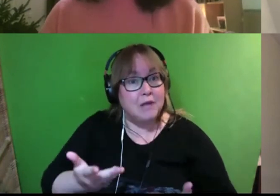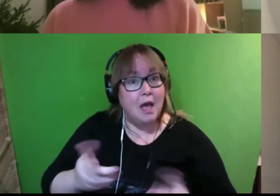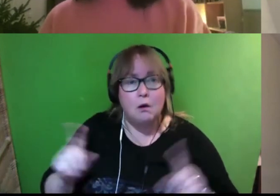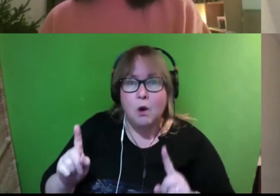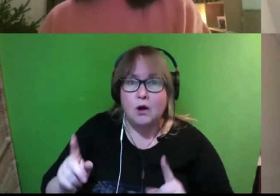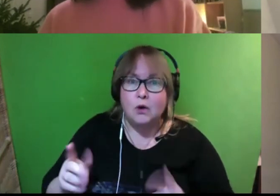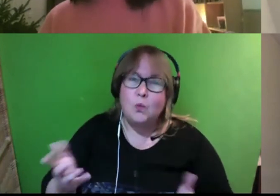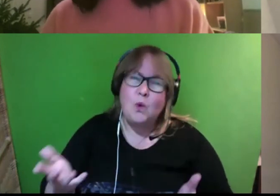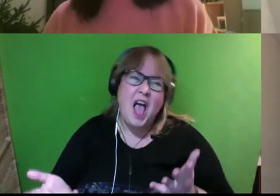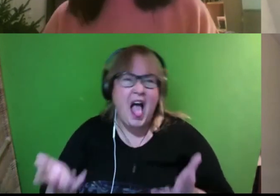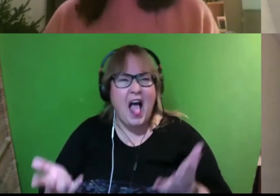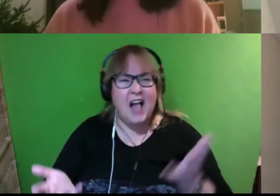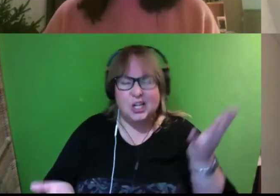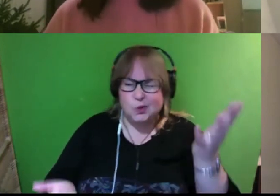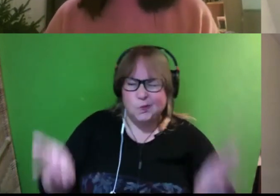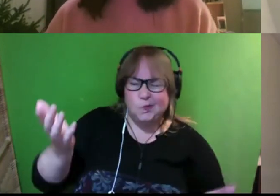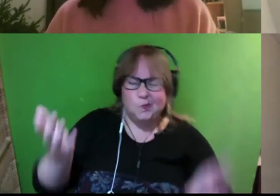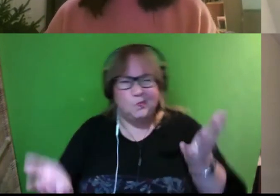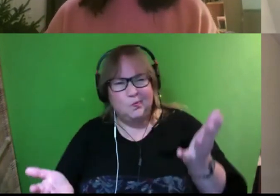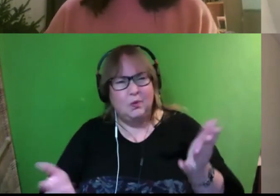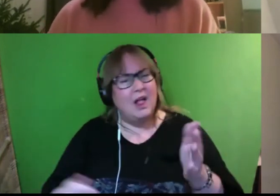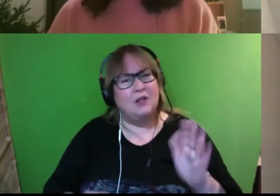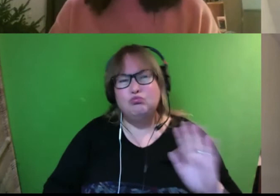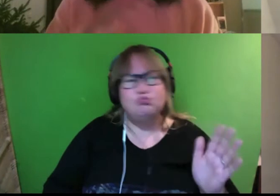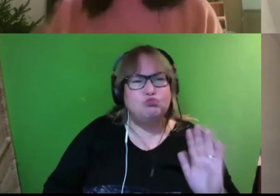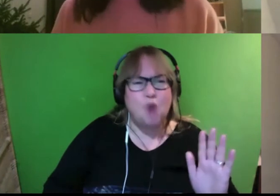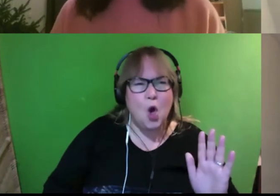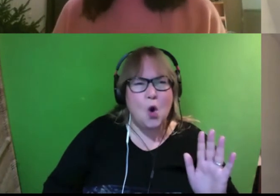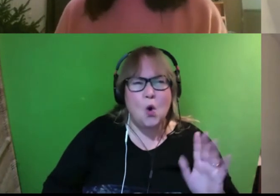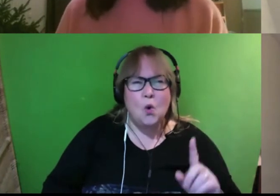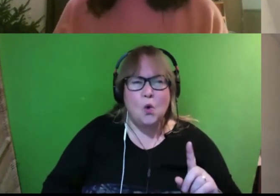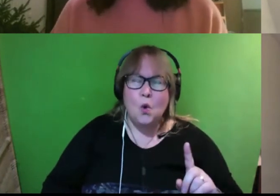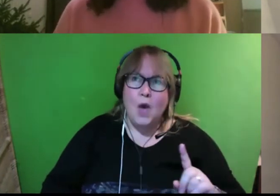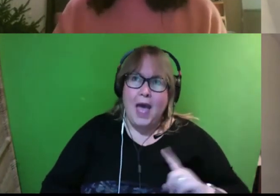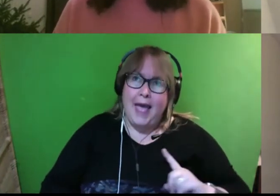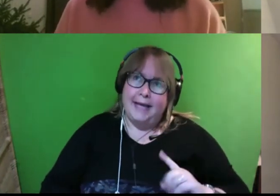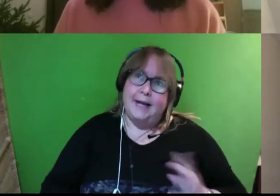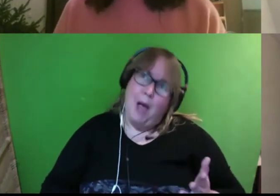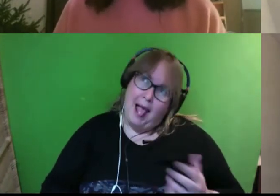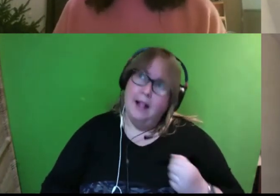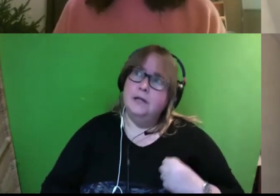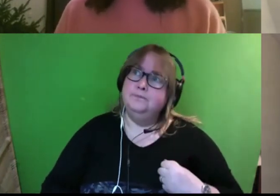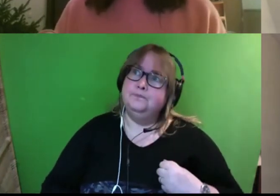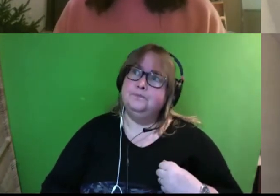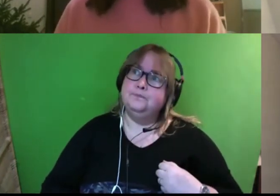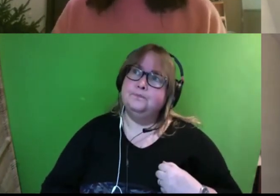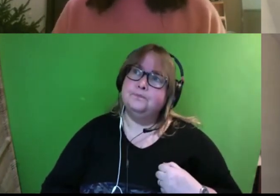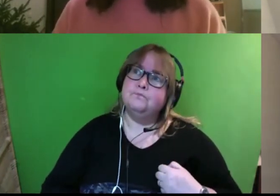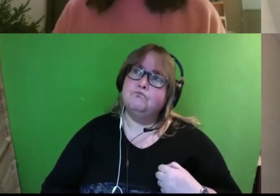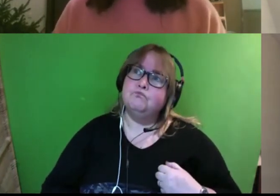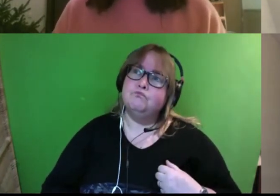Yes and no. No being the fact that like what we didn't say is that